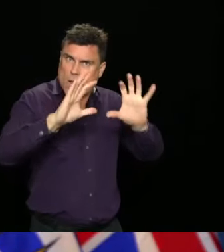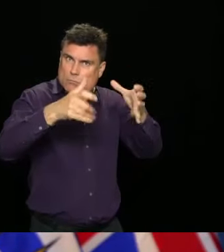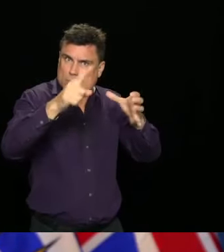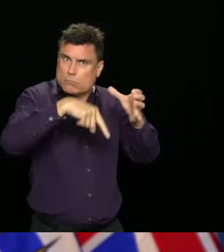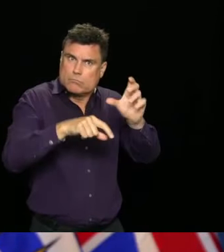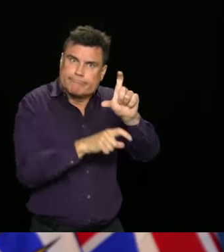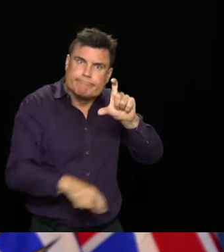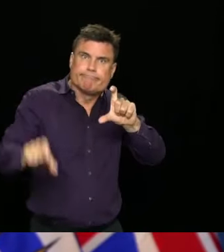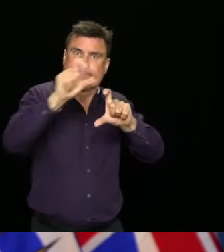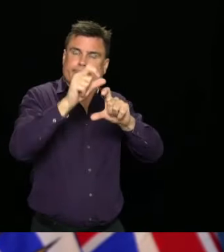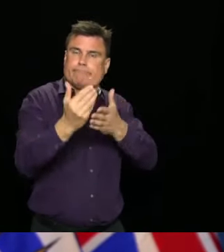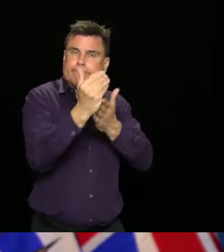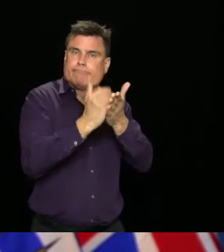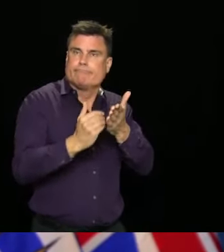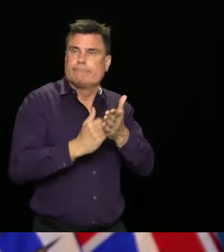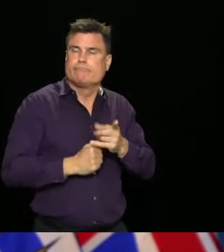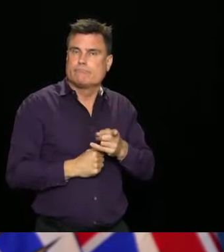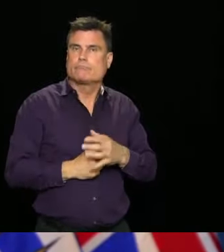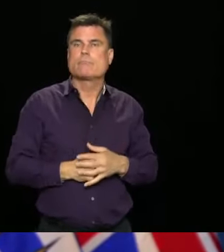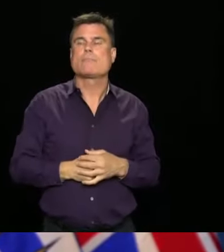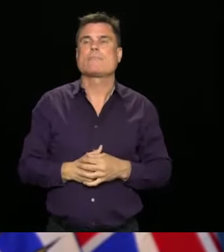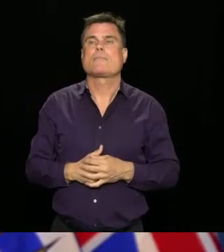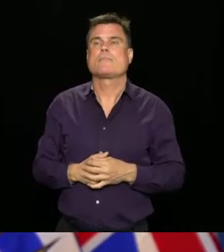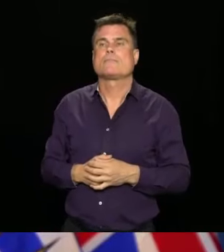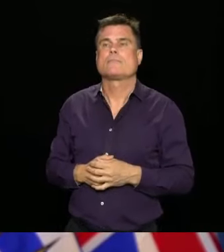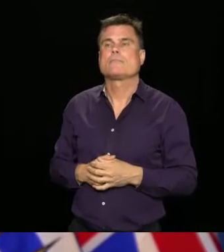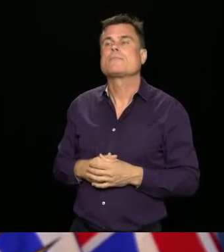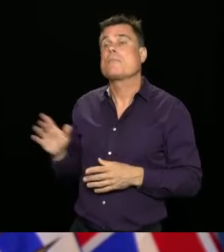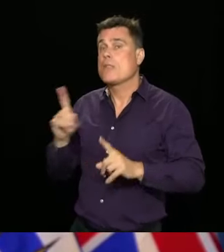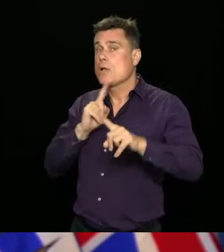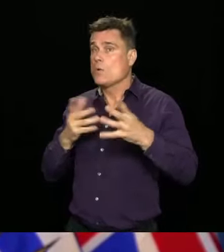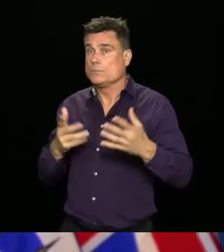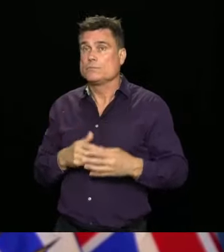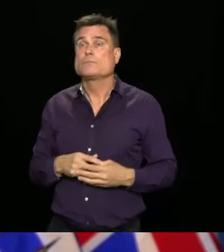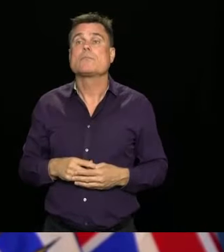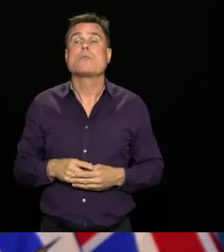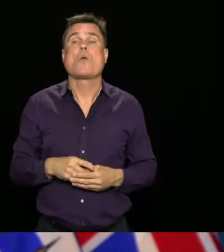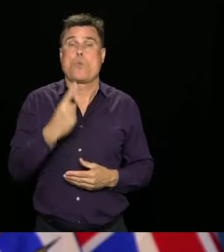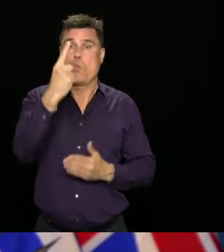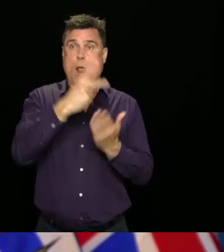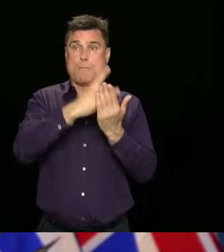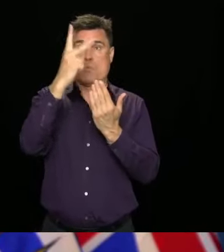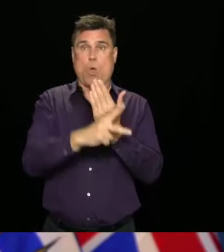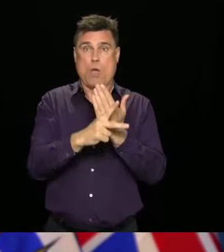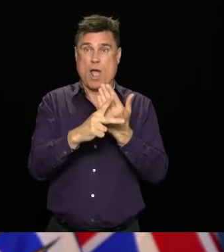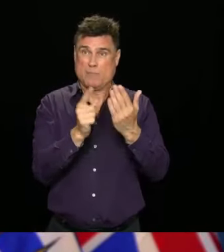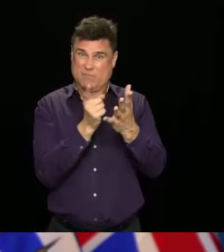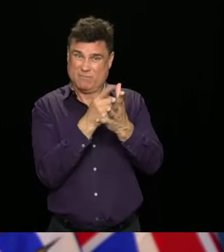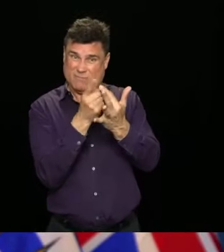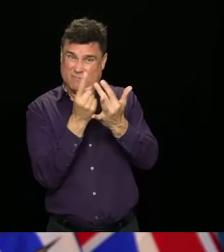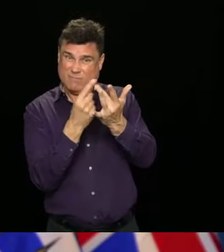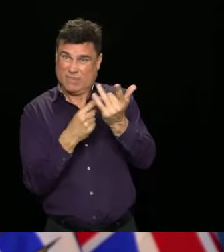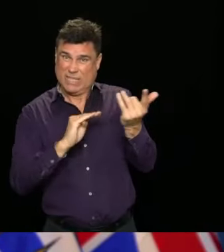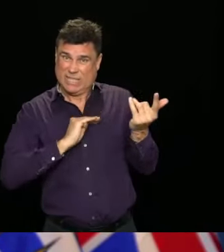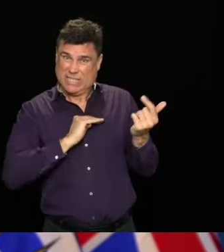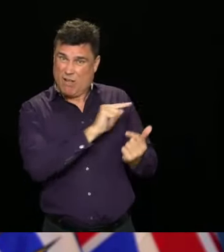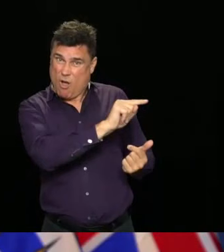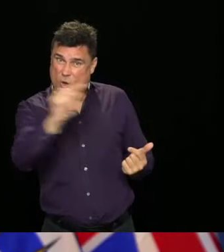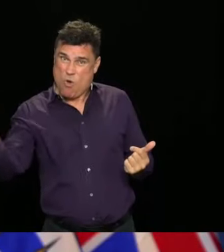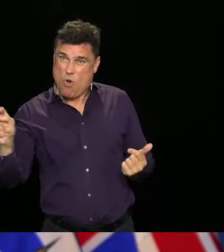as I said, very similar to this program, one program isn't going to fit all of the needs out there. And we certainly are aware that there are many,